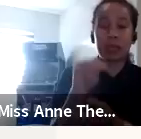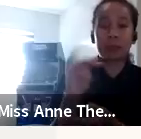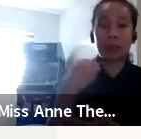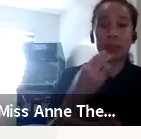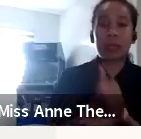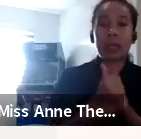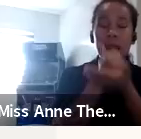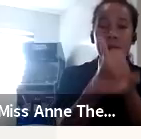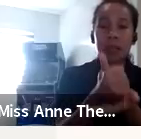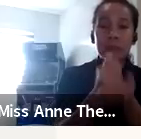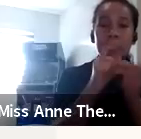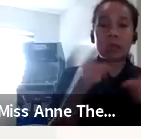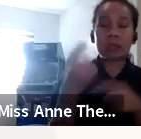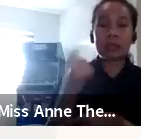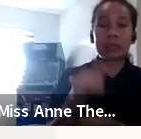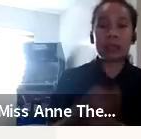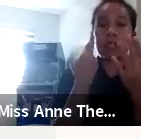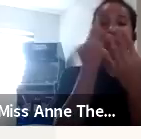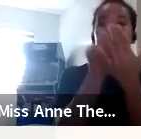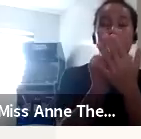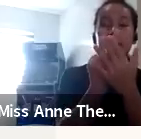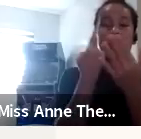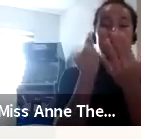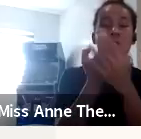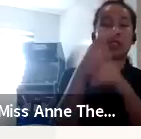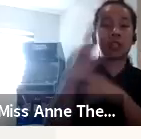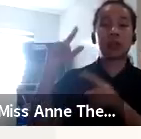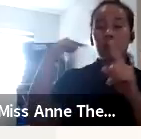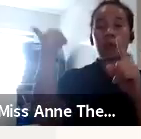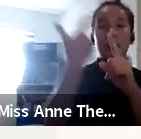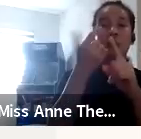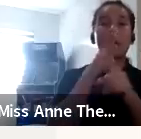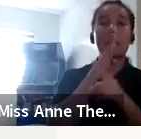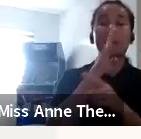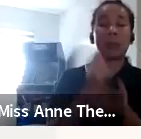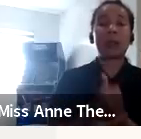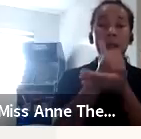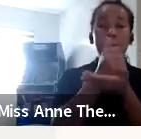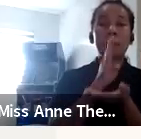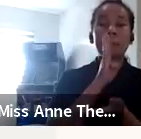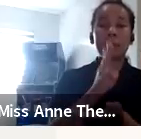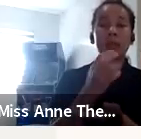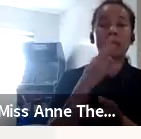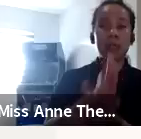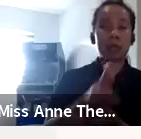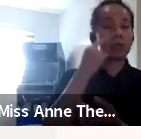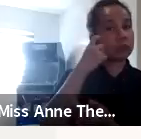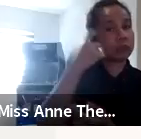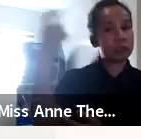them as they reach their goals. We can help them to be their ambitions.